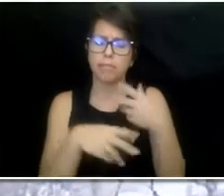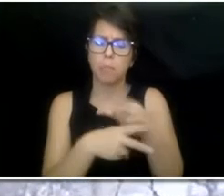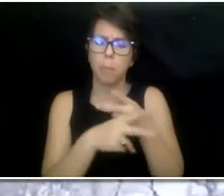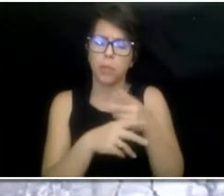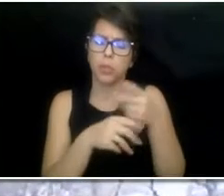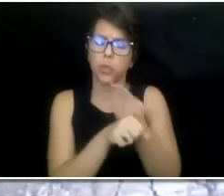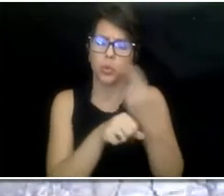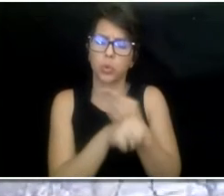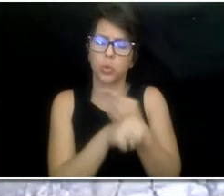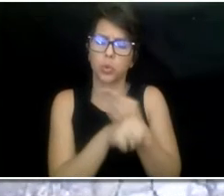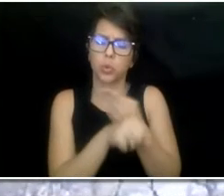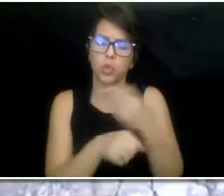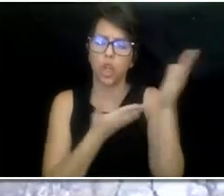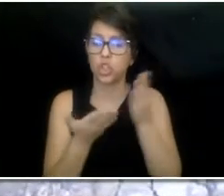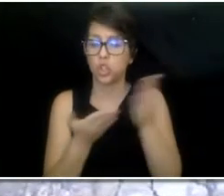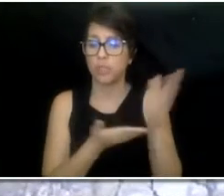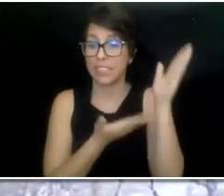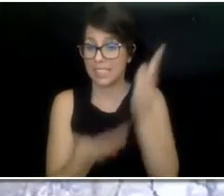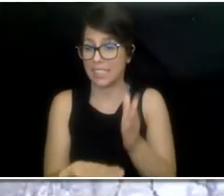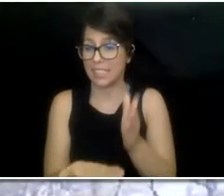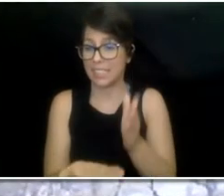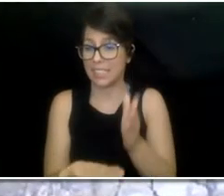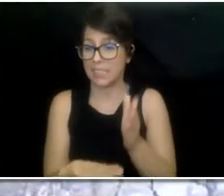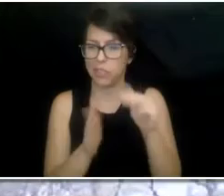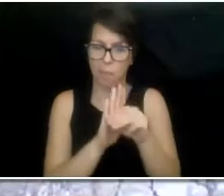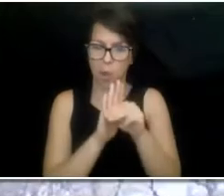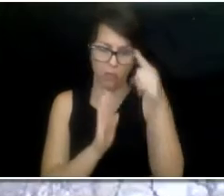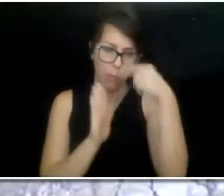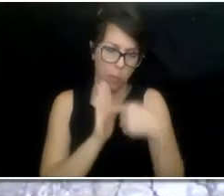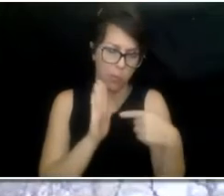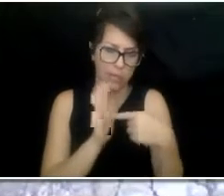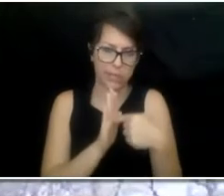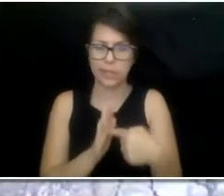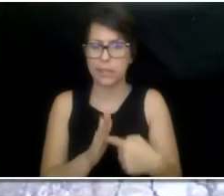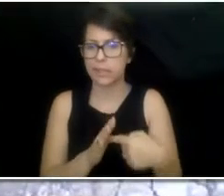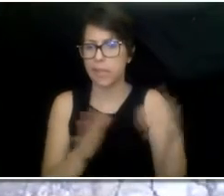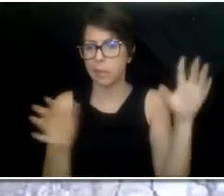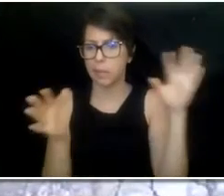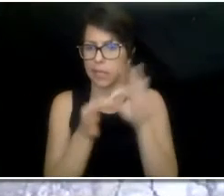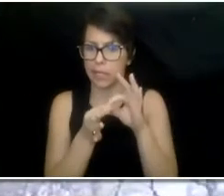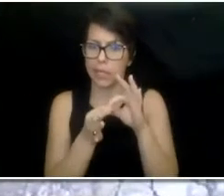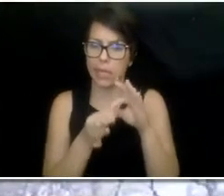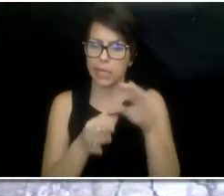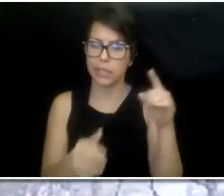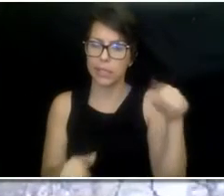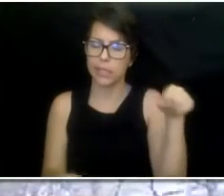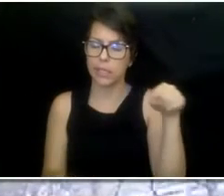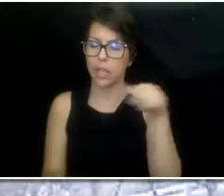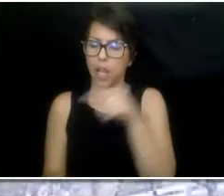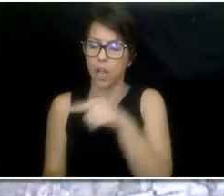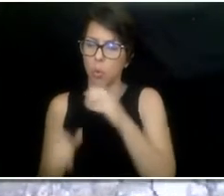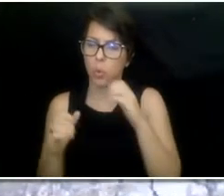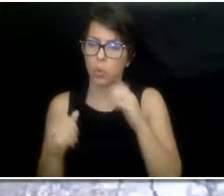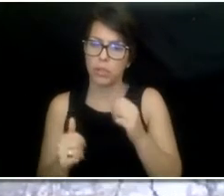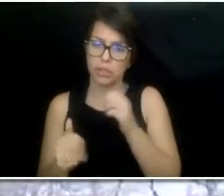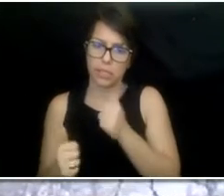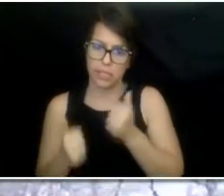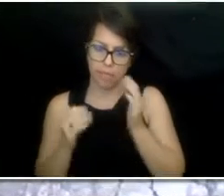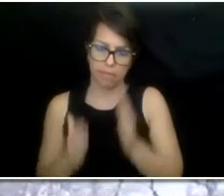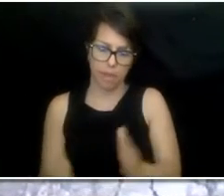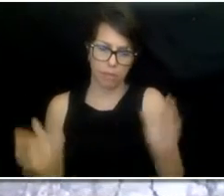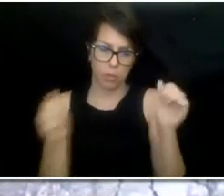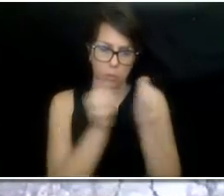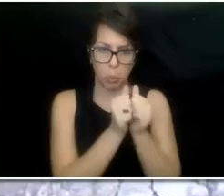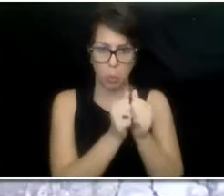virtual family court Parts through each fjc nbv staff convenes fjc partners on a weekly